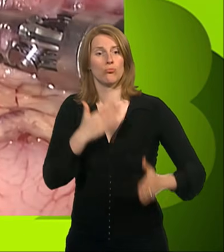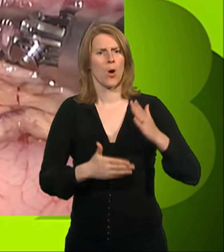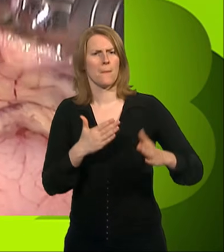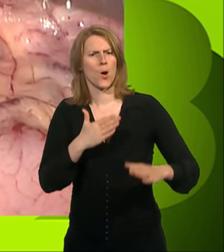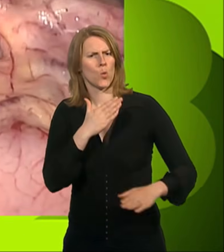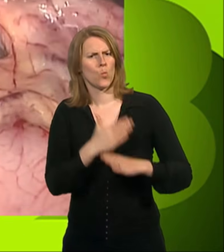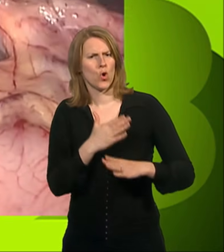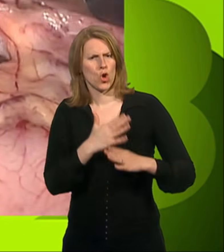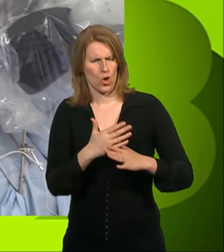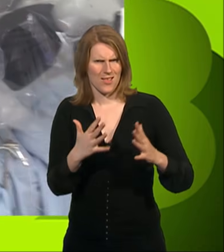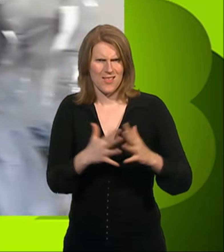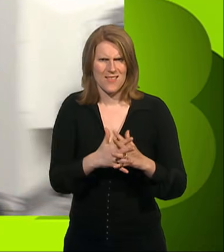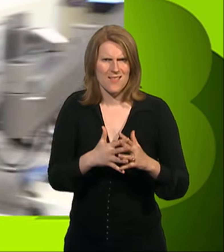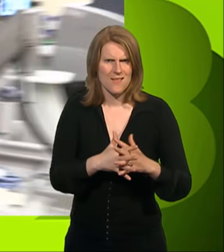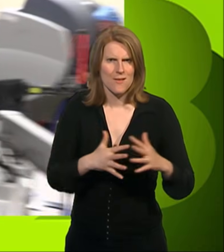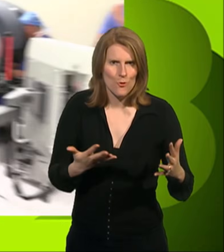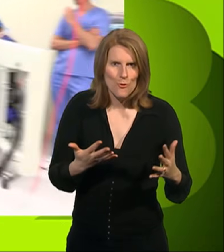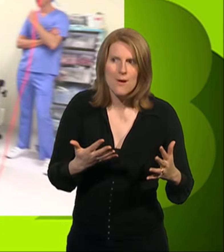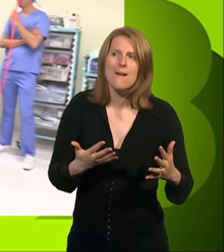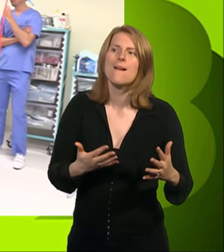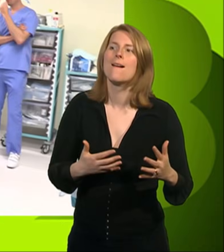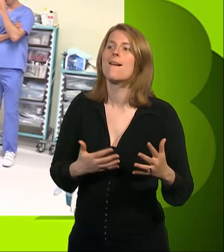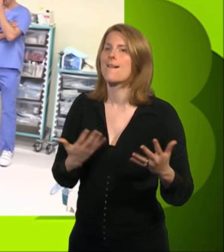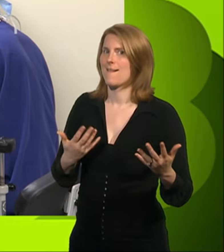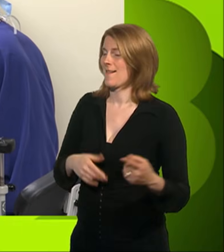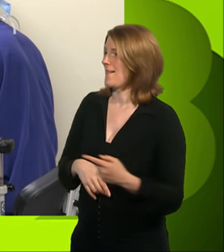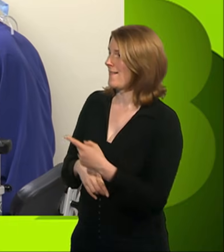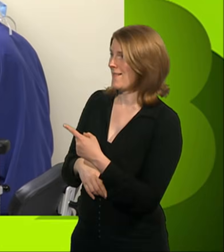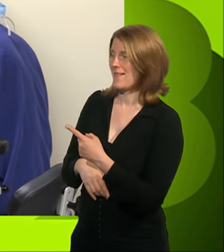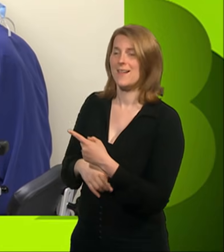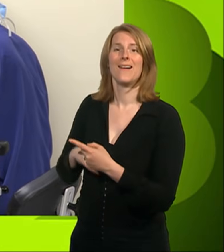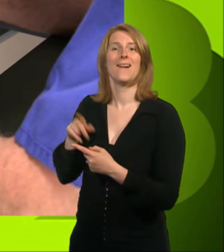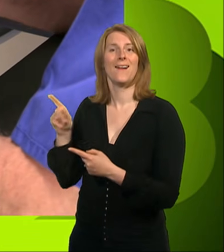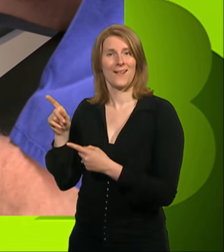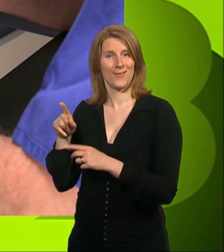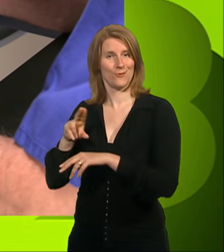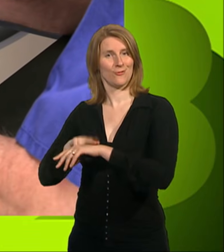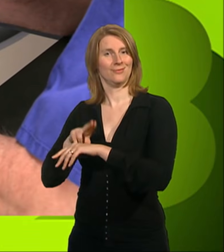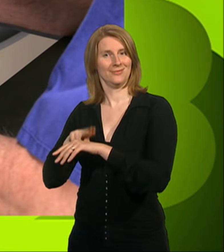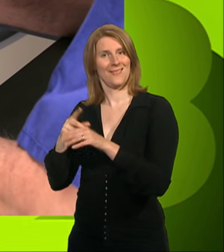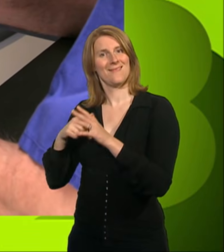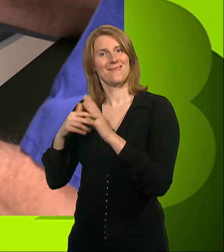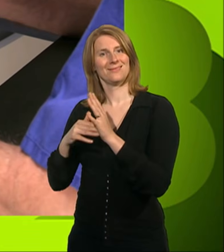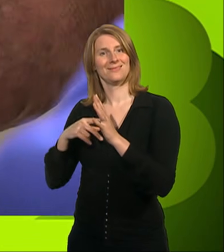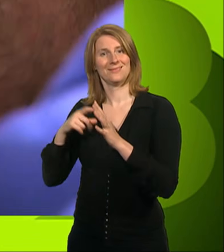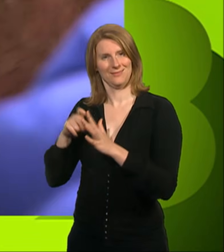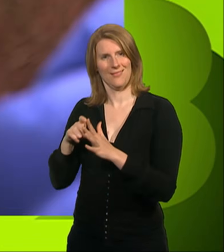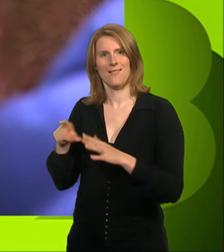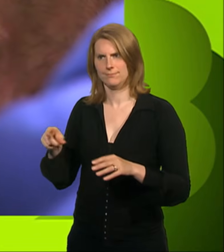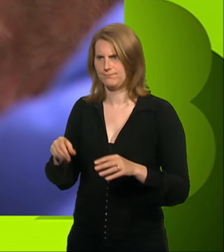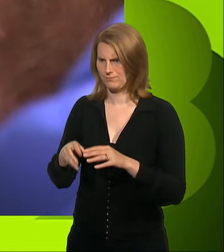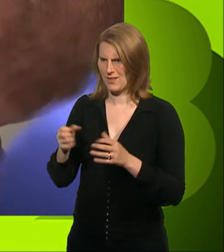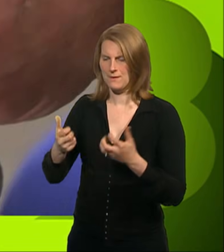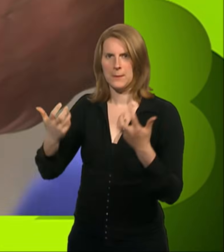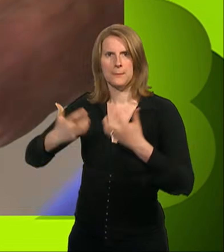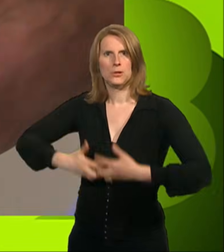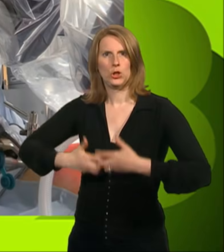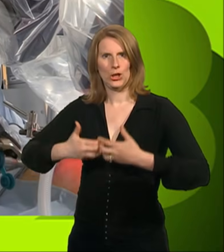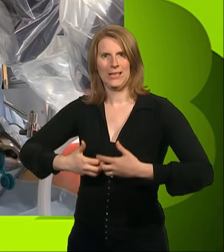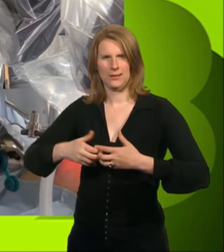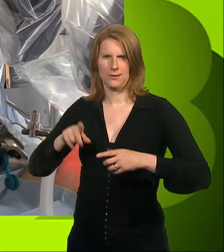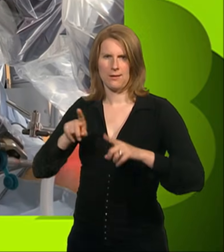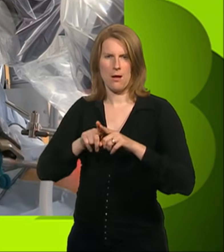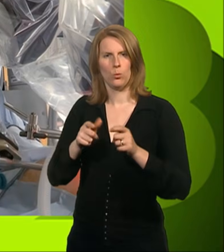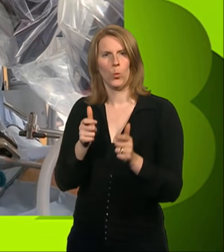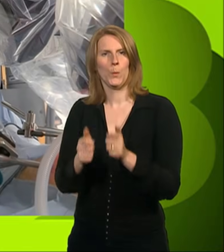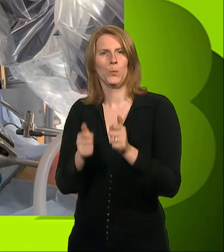so our robot gets to work with Dr Xand on the other side of the room. It might look like a computer game, but when it's